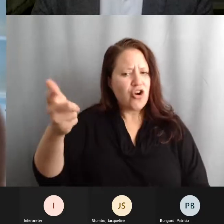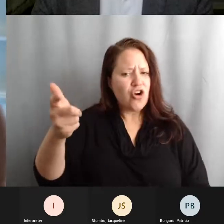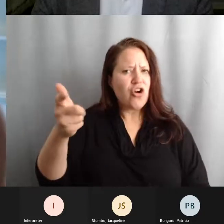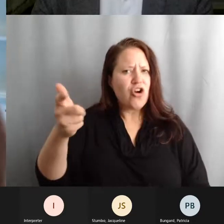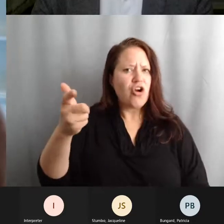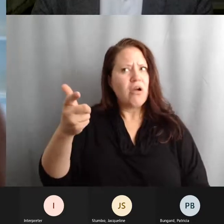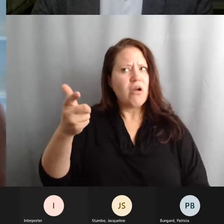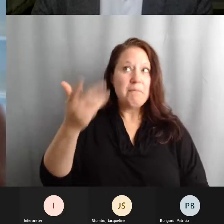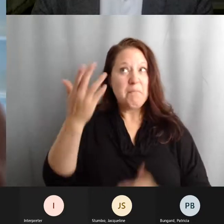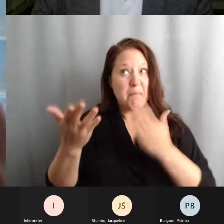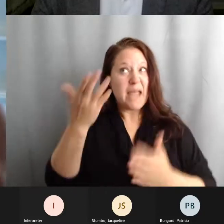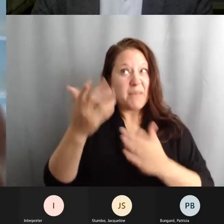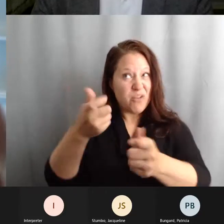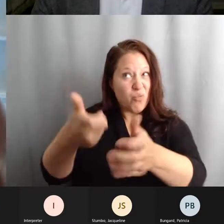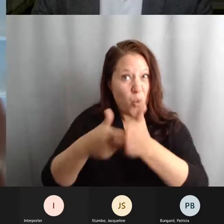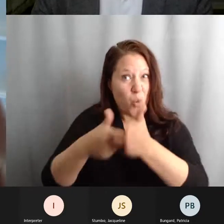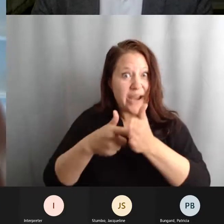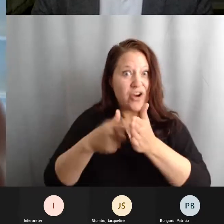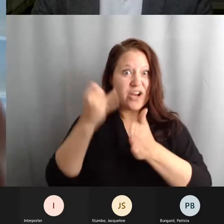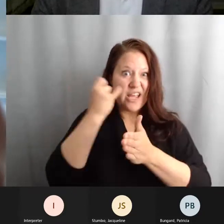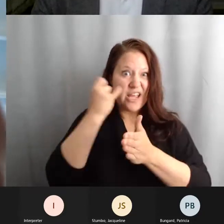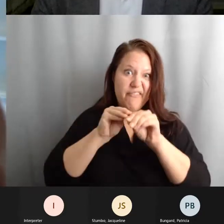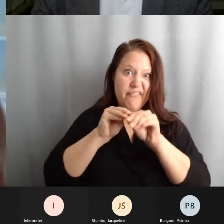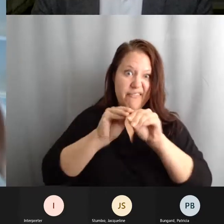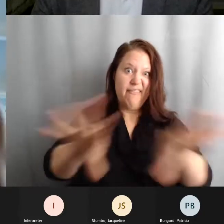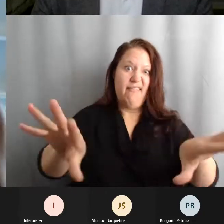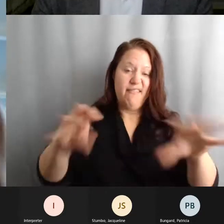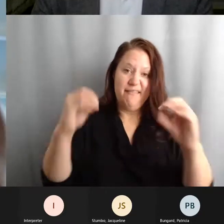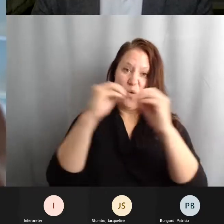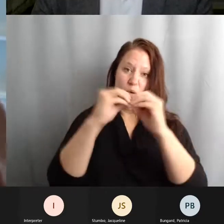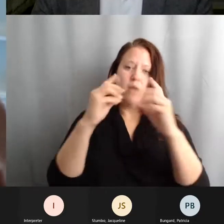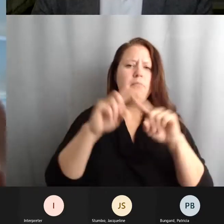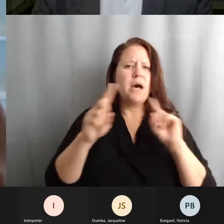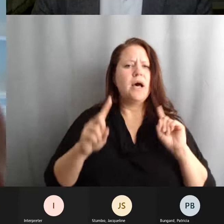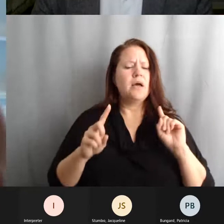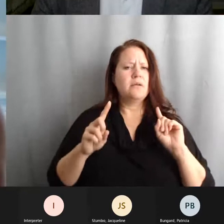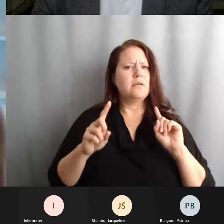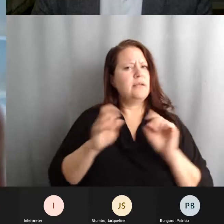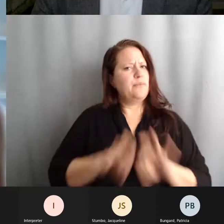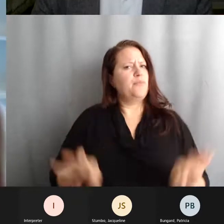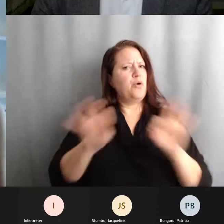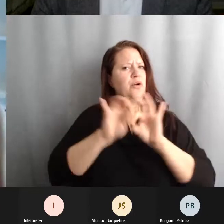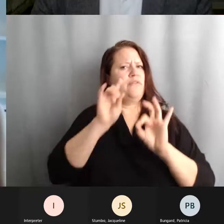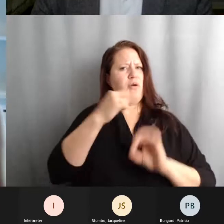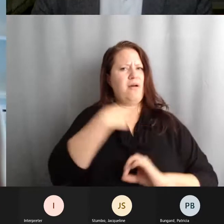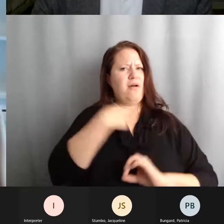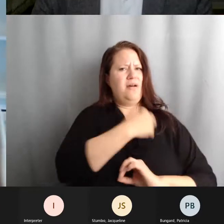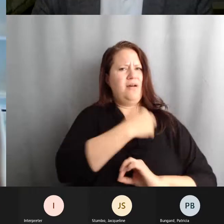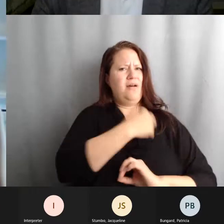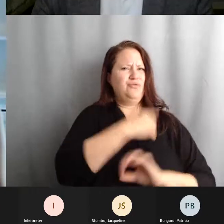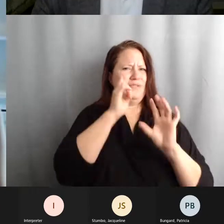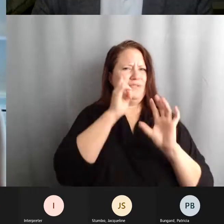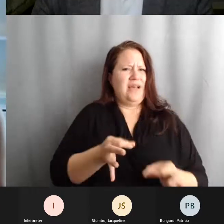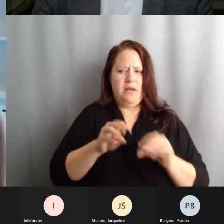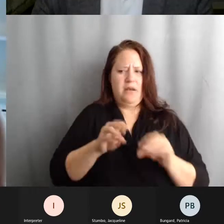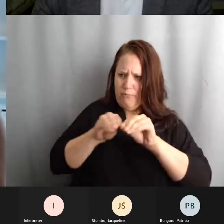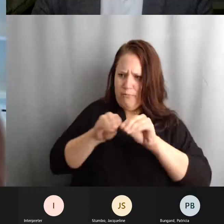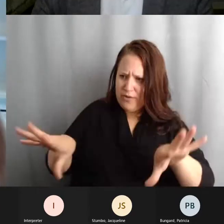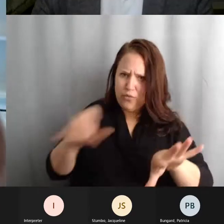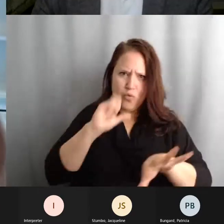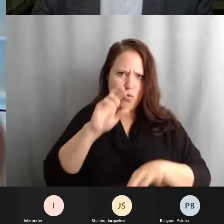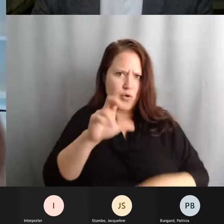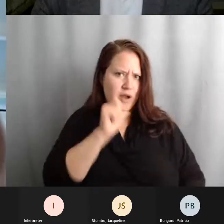on that if we see a lot of breakthrough, but this will be really essential for us to determine what level of breakthrough we have. So if you